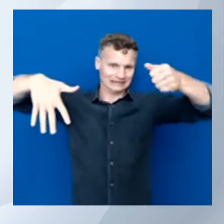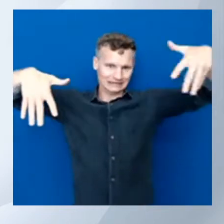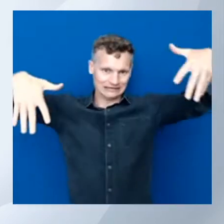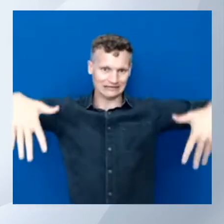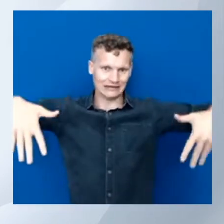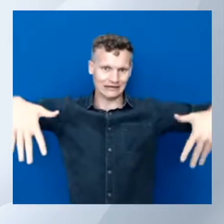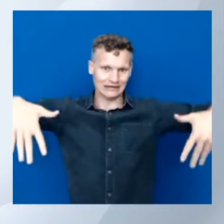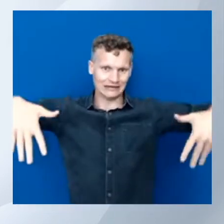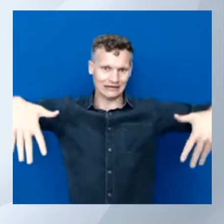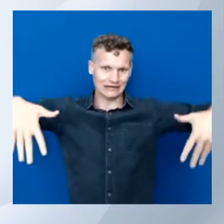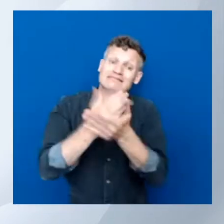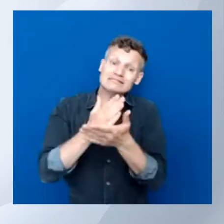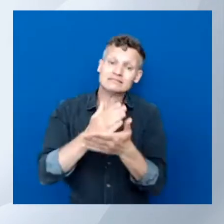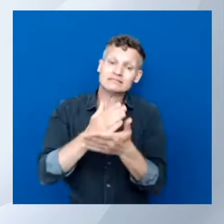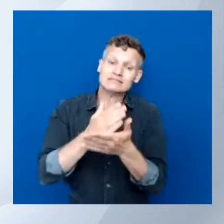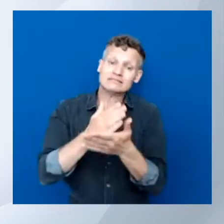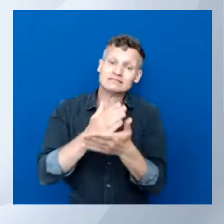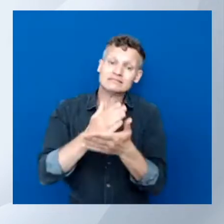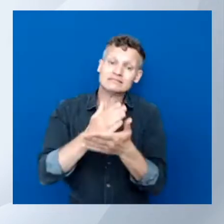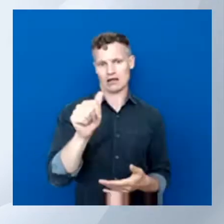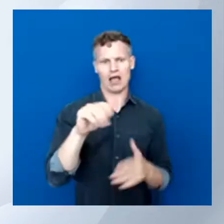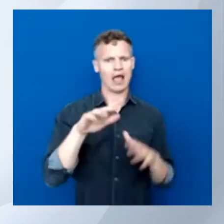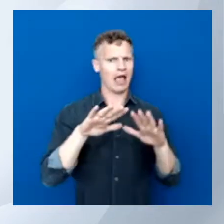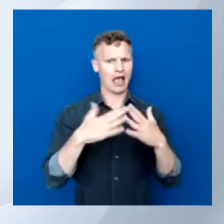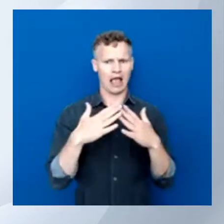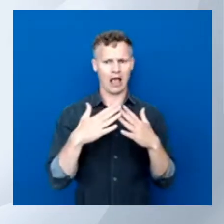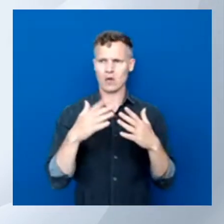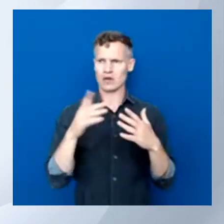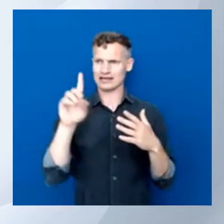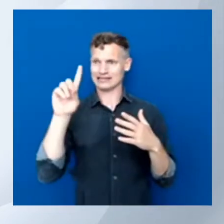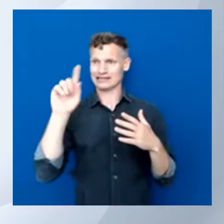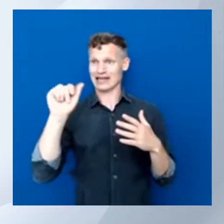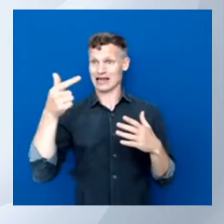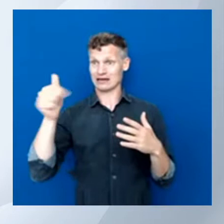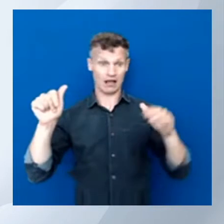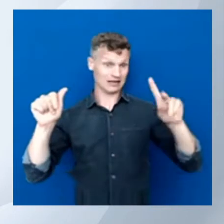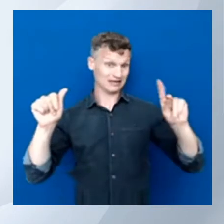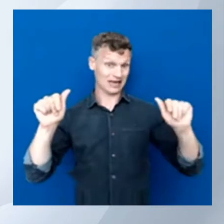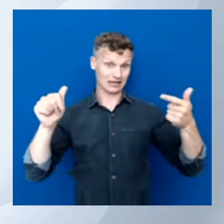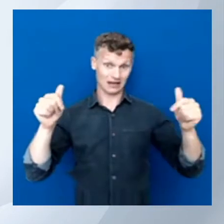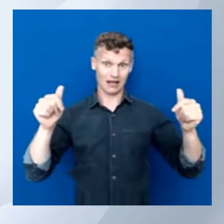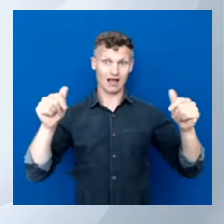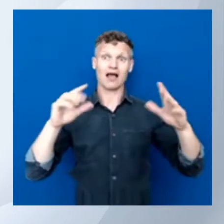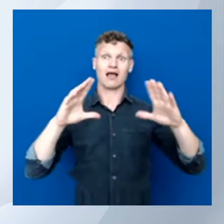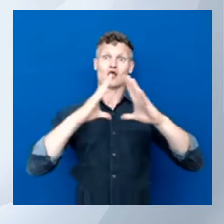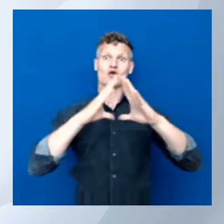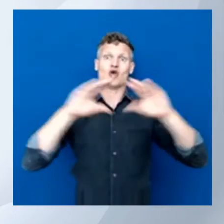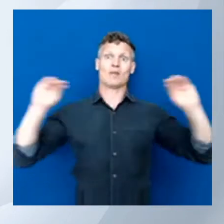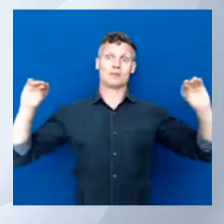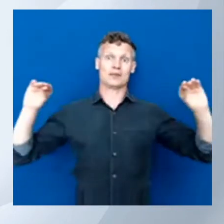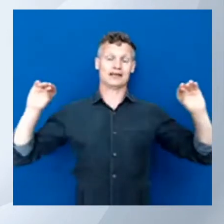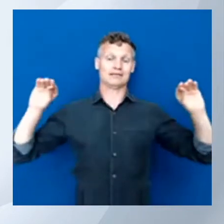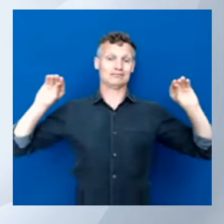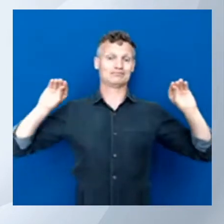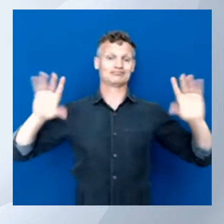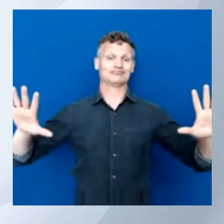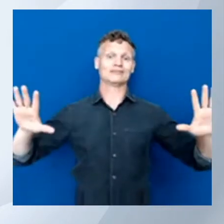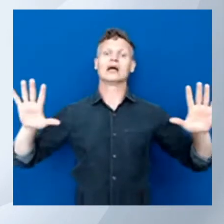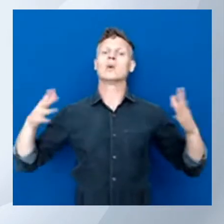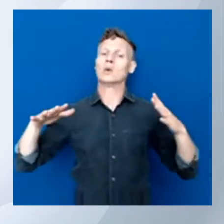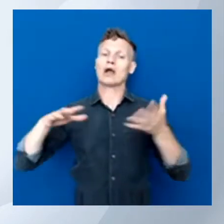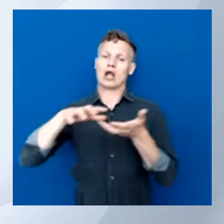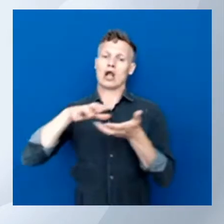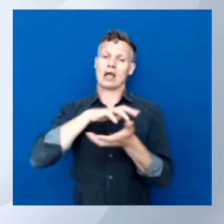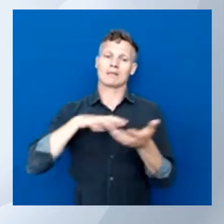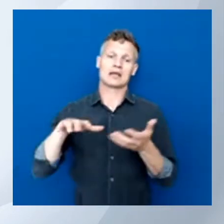data is synchronized between regions, that gets complicated. So let's say in this scenario, we have a SQL pool that lives